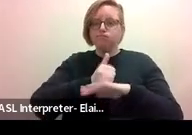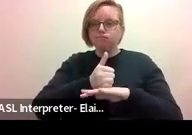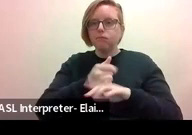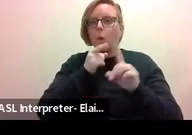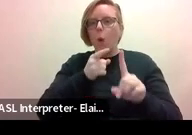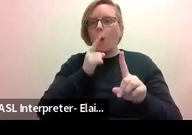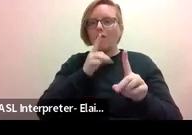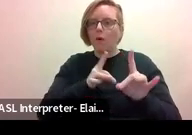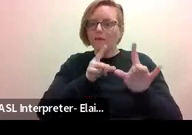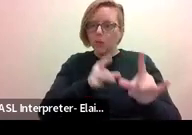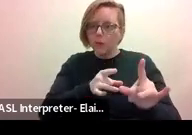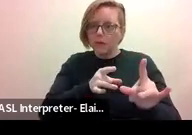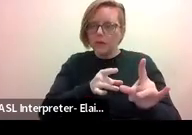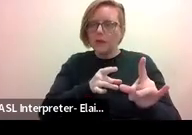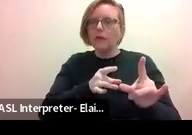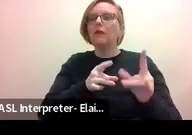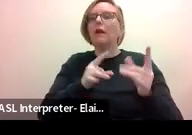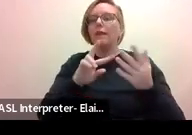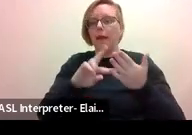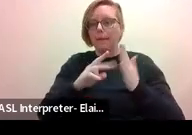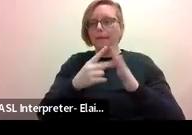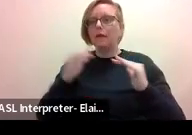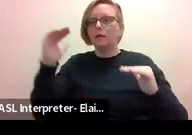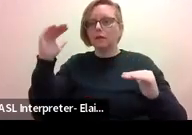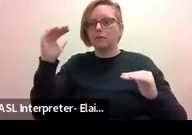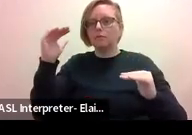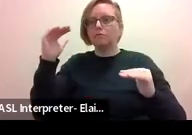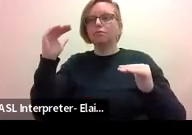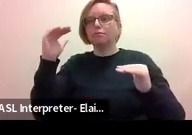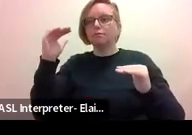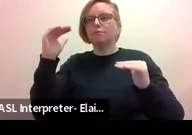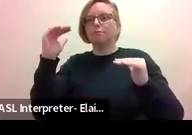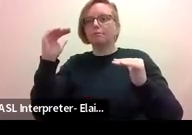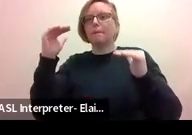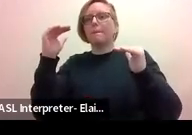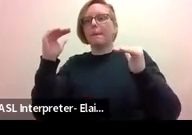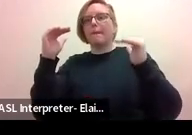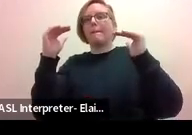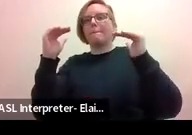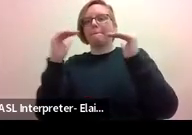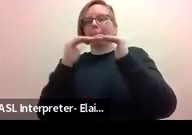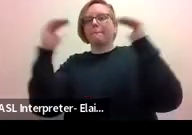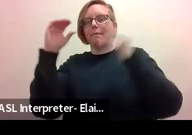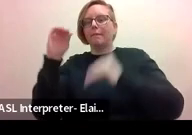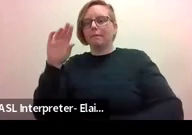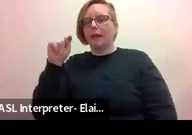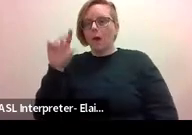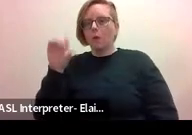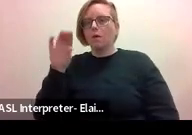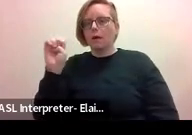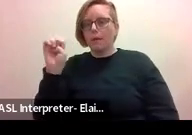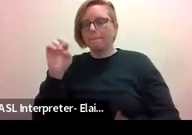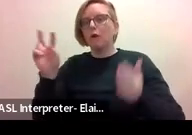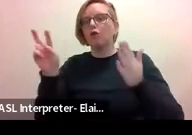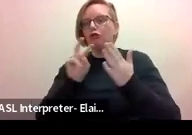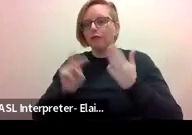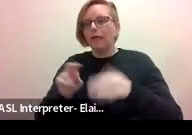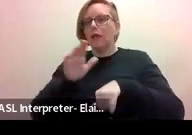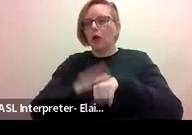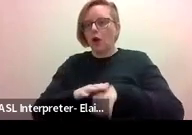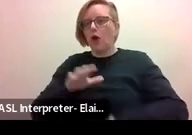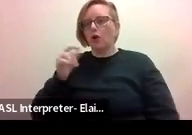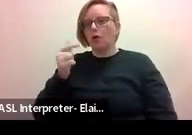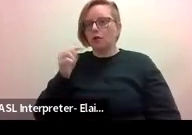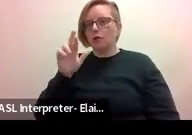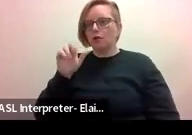that is going to bring you closer to that outcome of reading on grade level. So your goals are around those